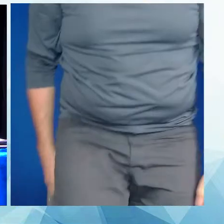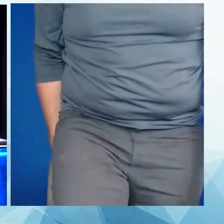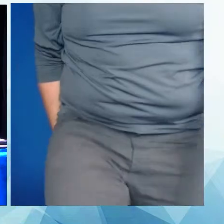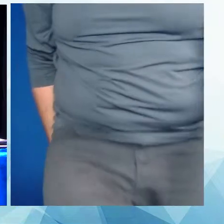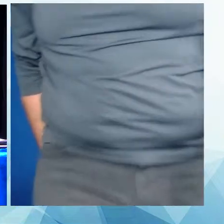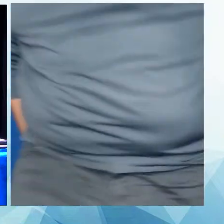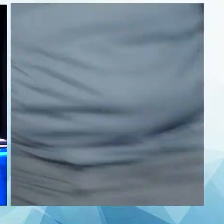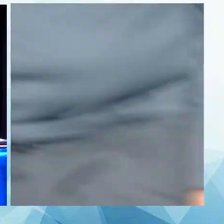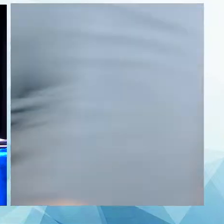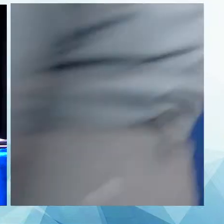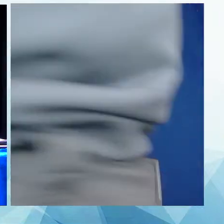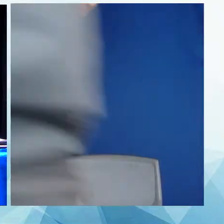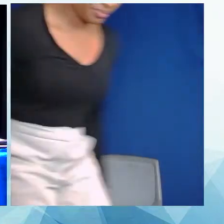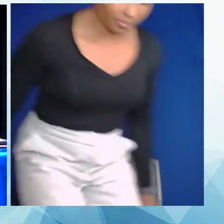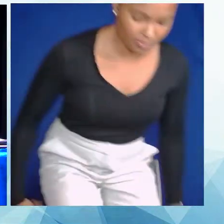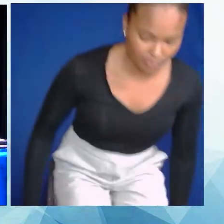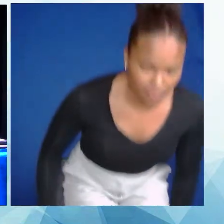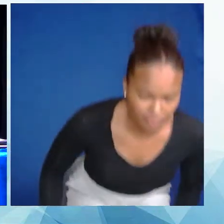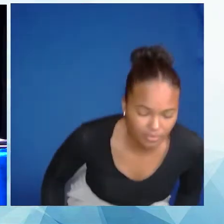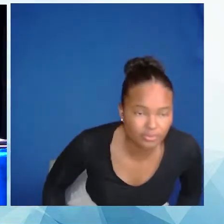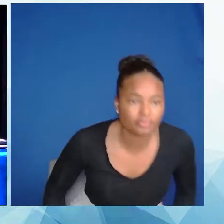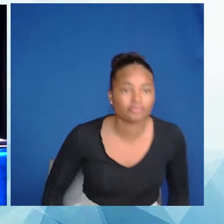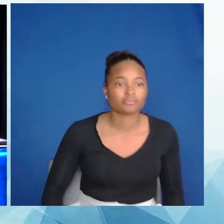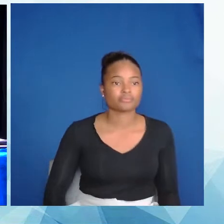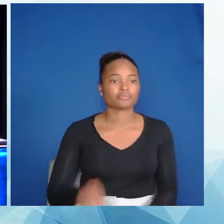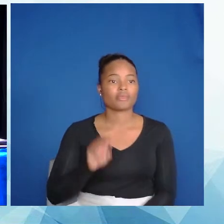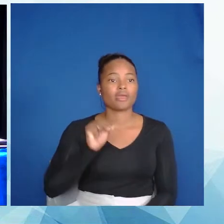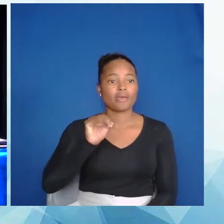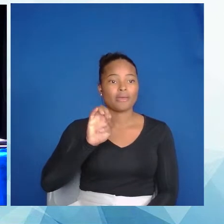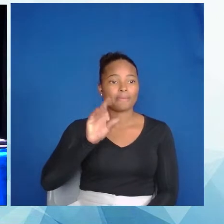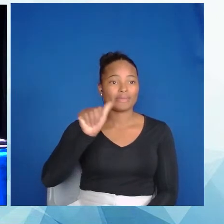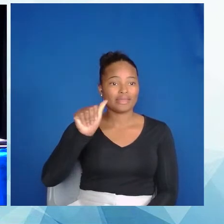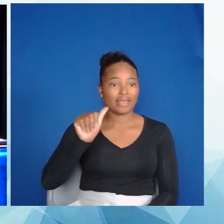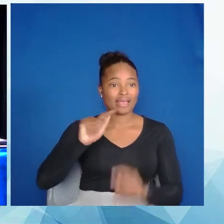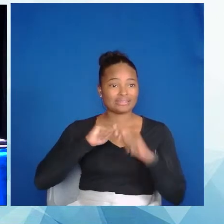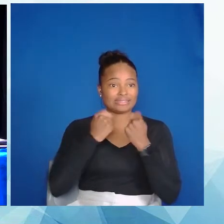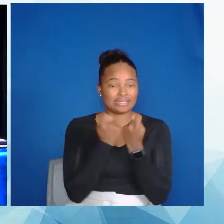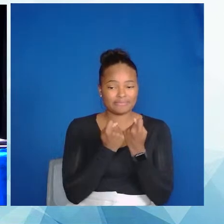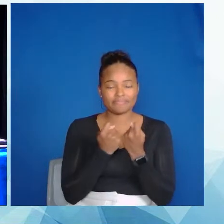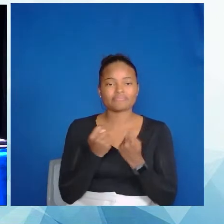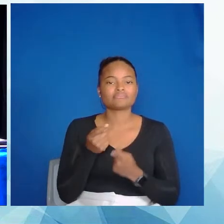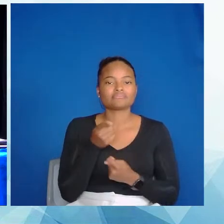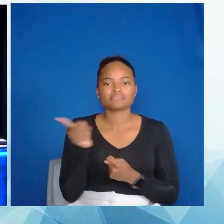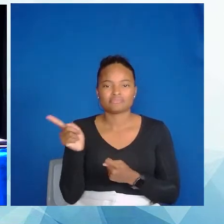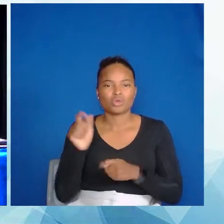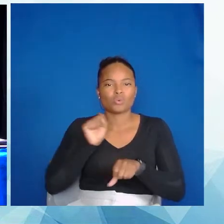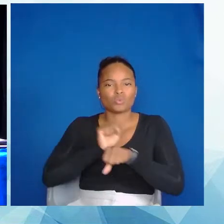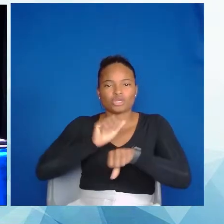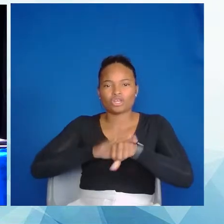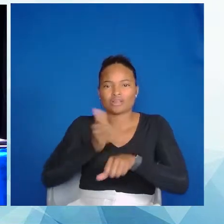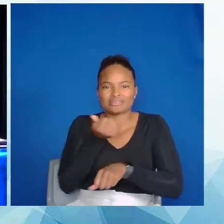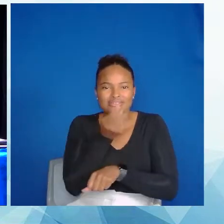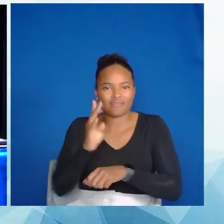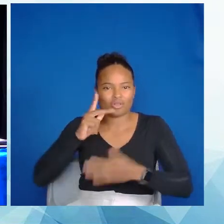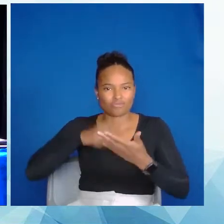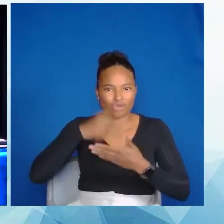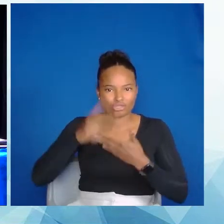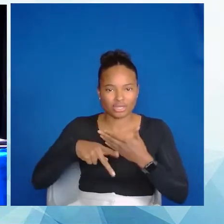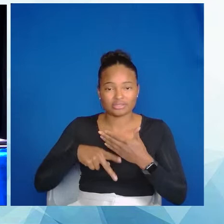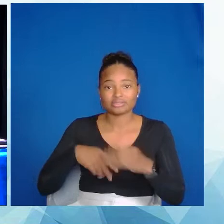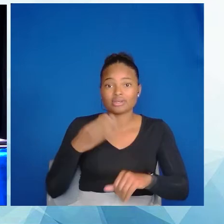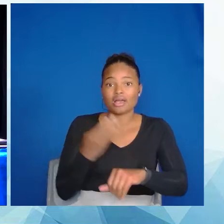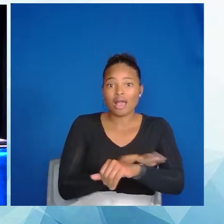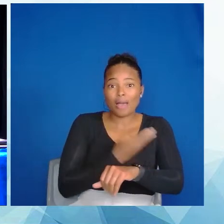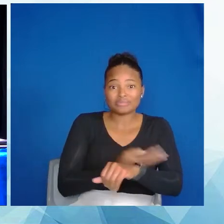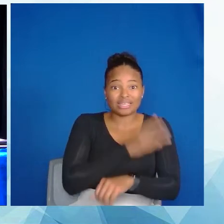The media team has several projects that they have been working on, which includes updating the agency website, creating new agency